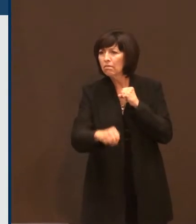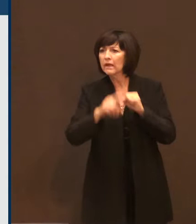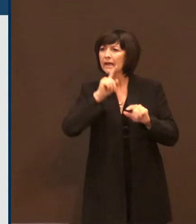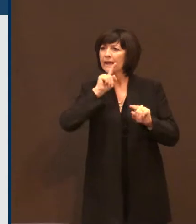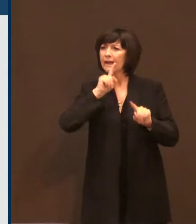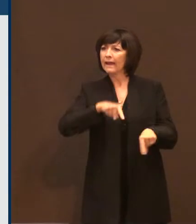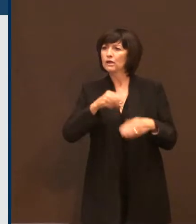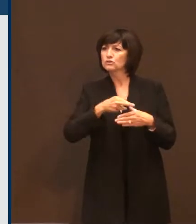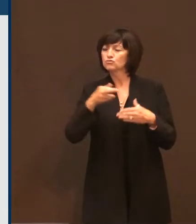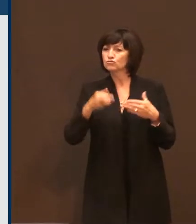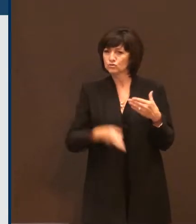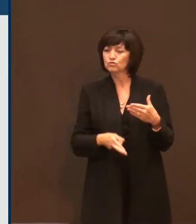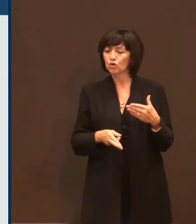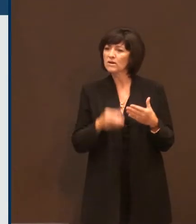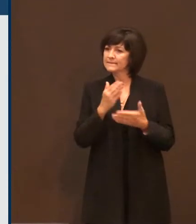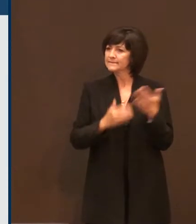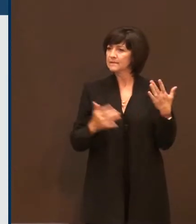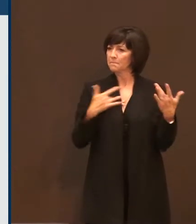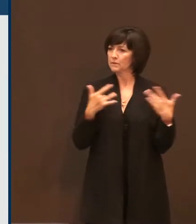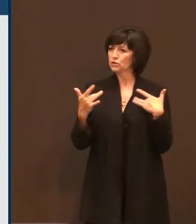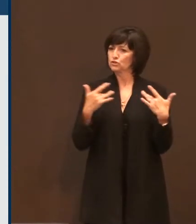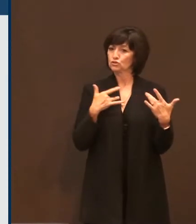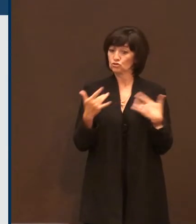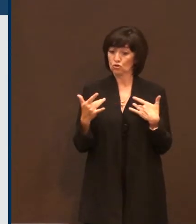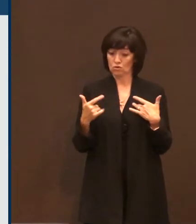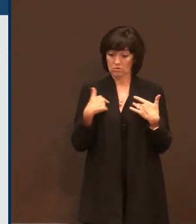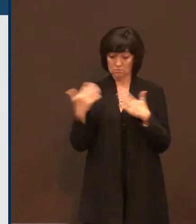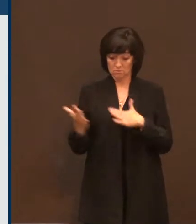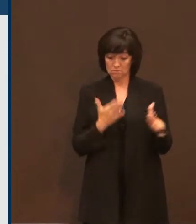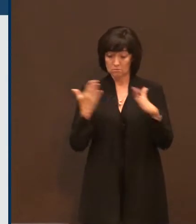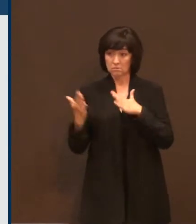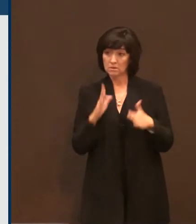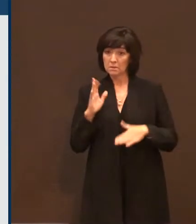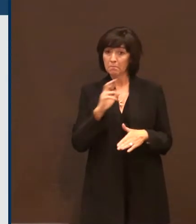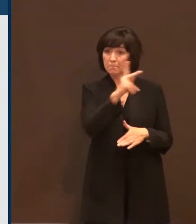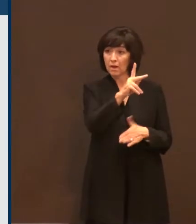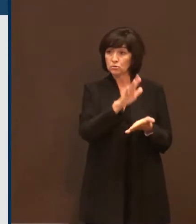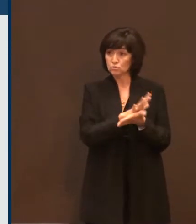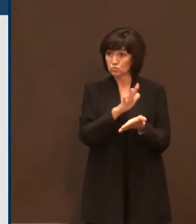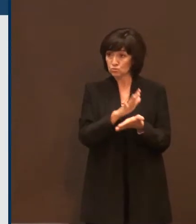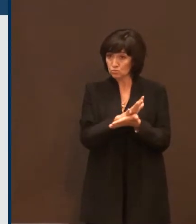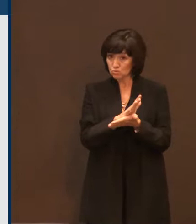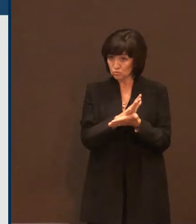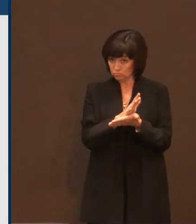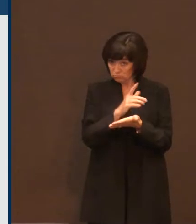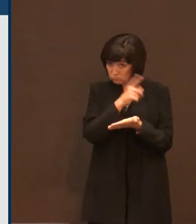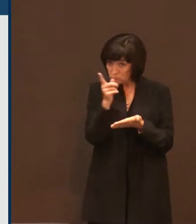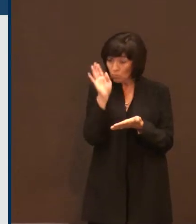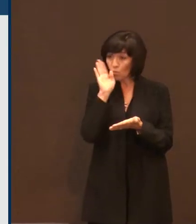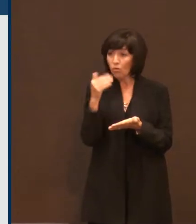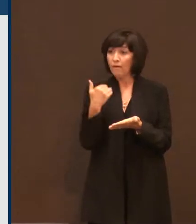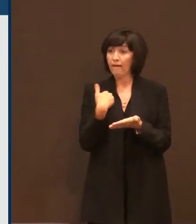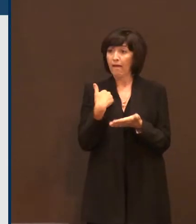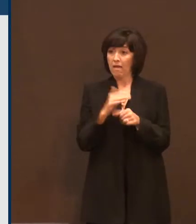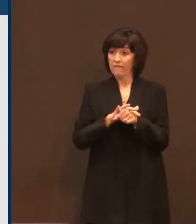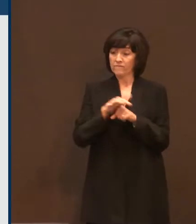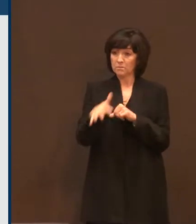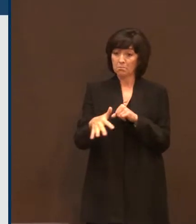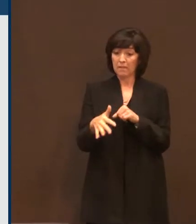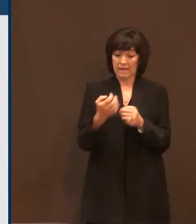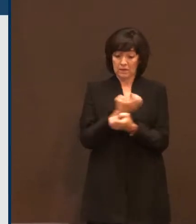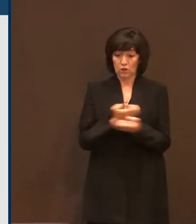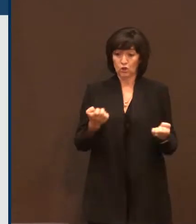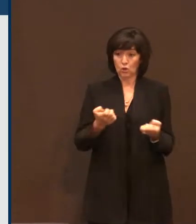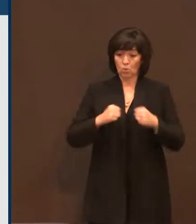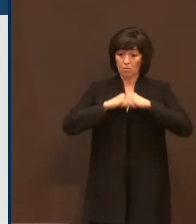we go back to school whether there will be adequate personal protective equipment. So while we don't see any challenge